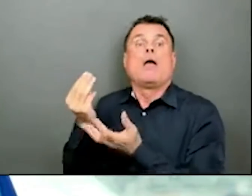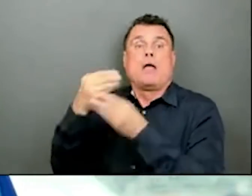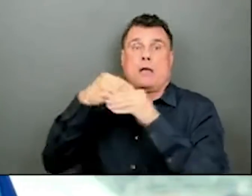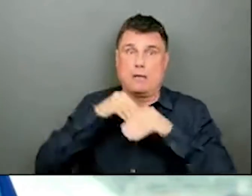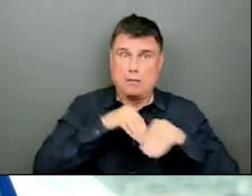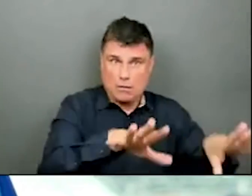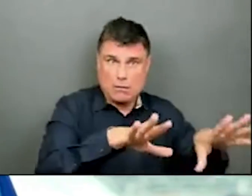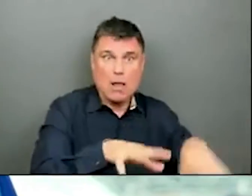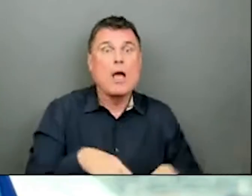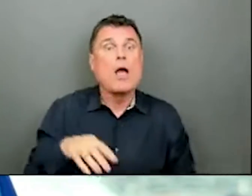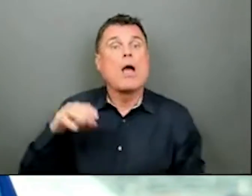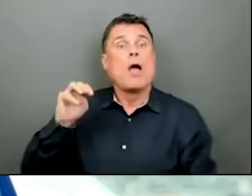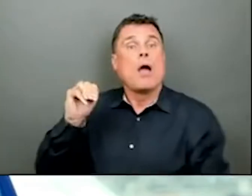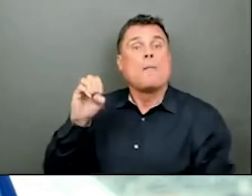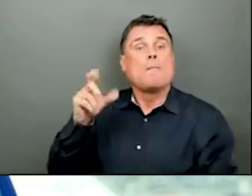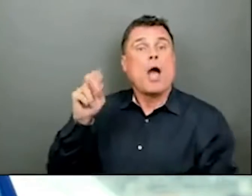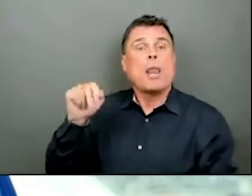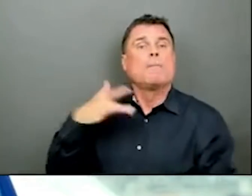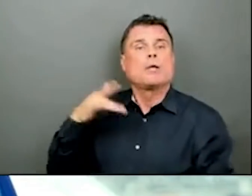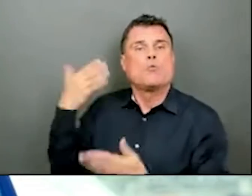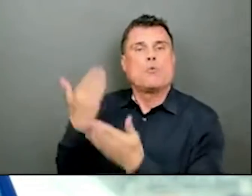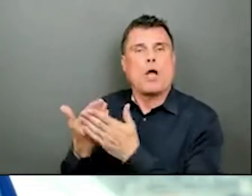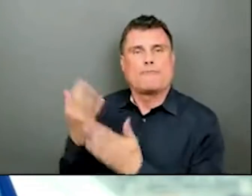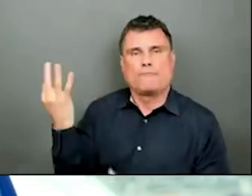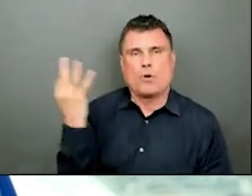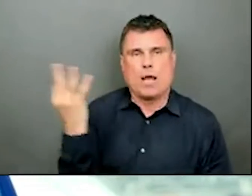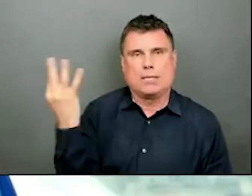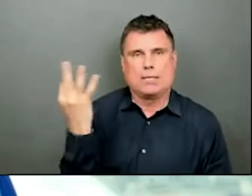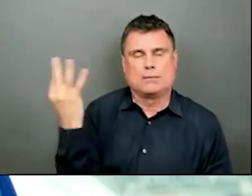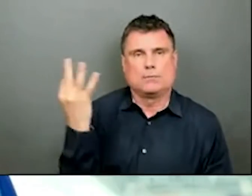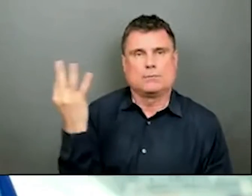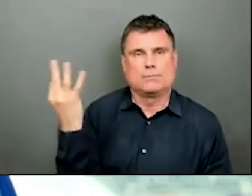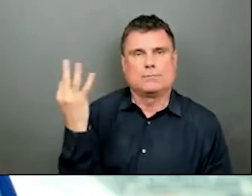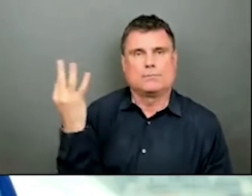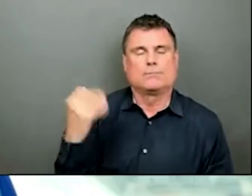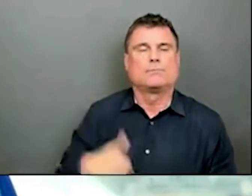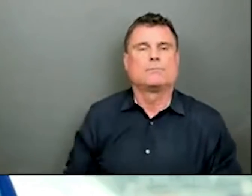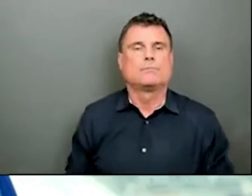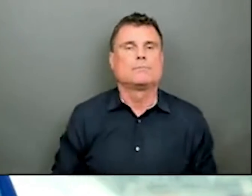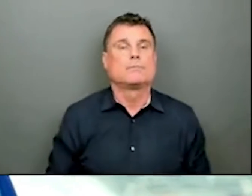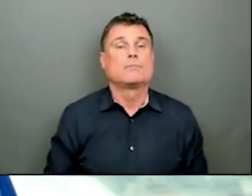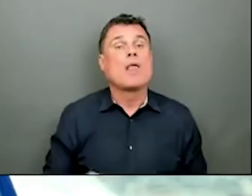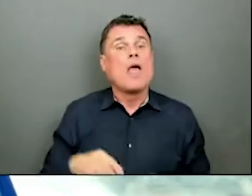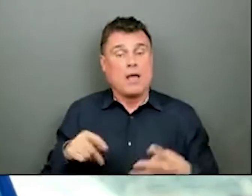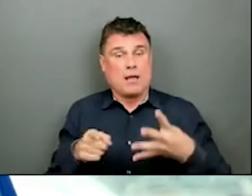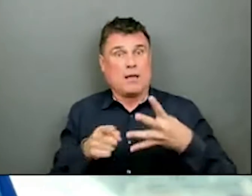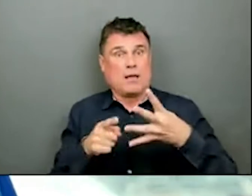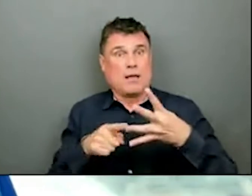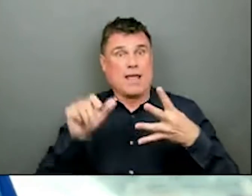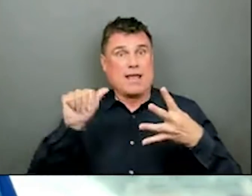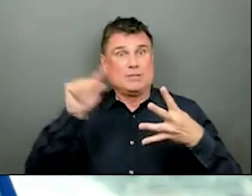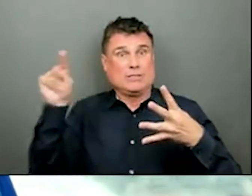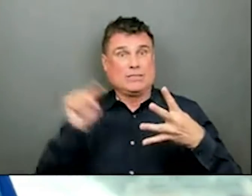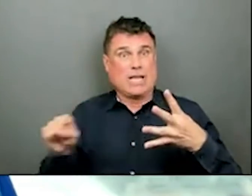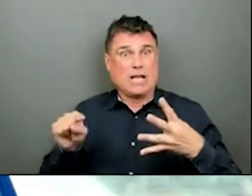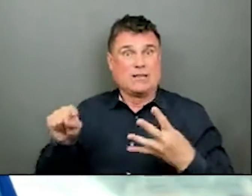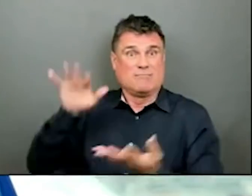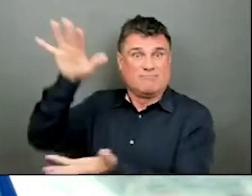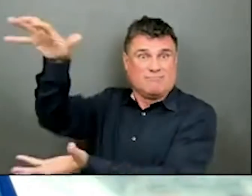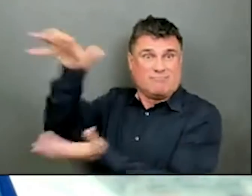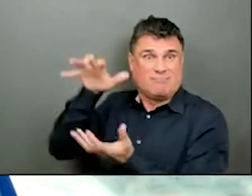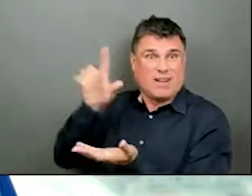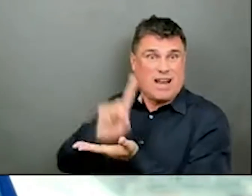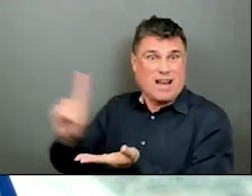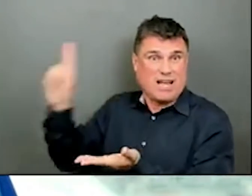The bolus, the big, large amount of AstraZeneca we got last Friday, I believe, and that will be